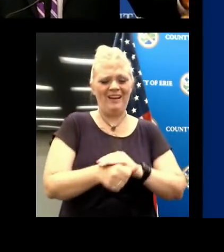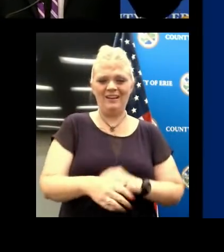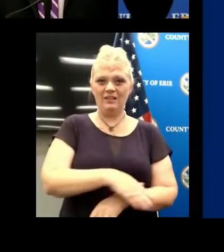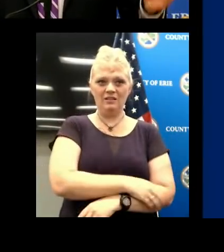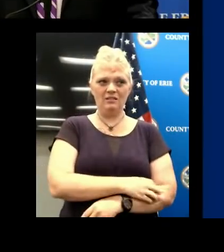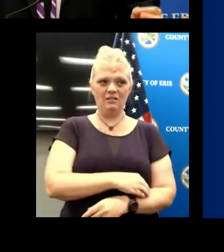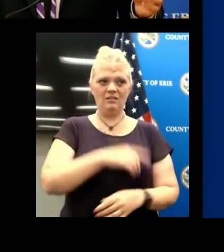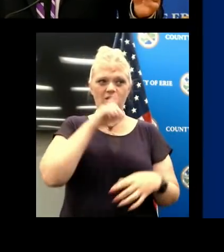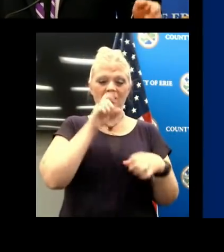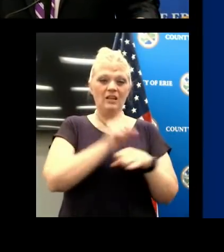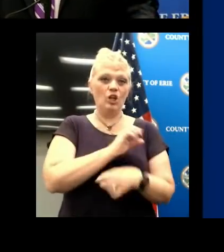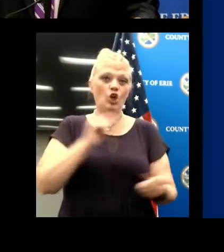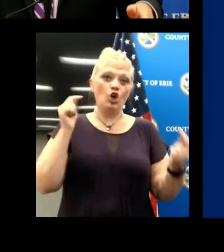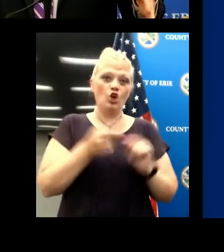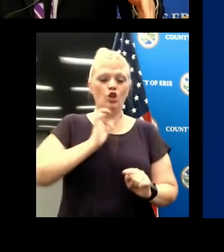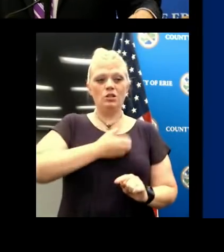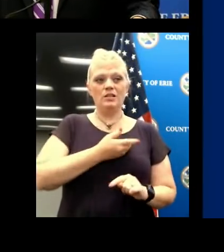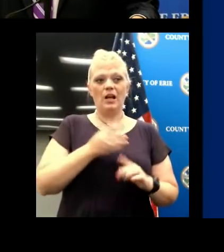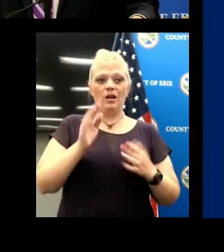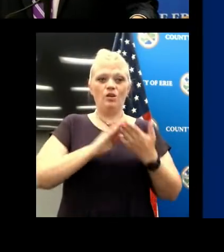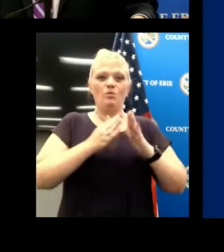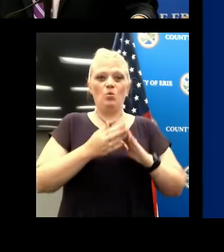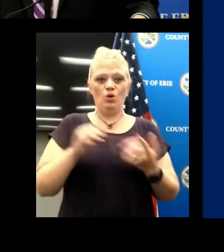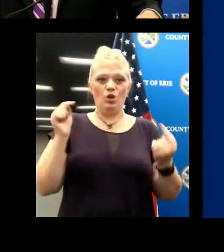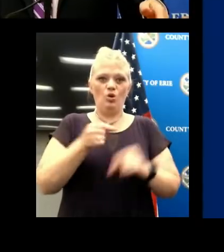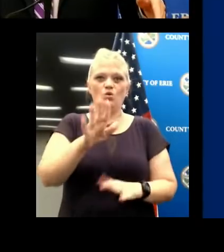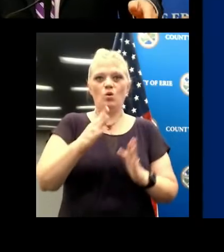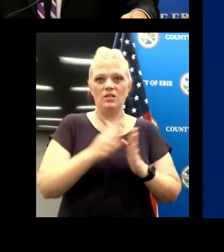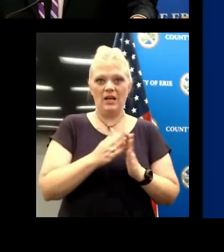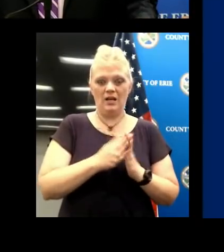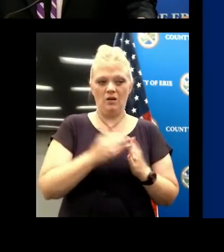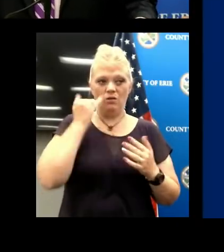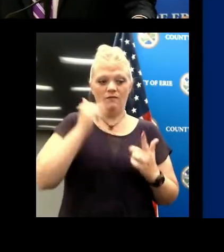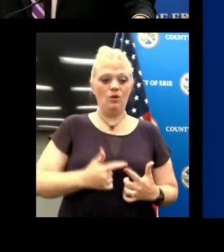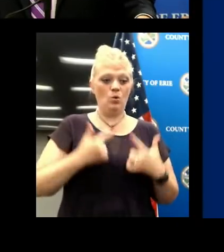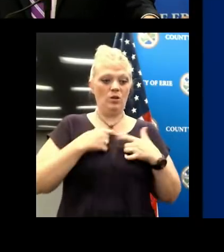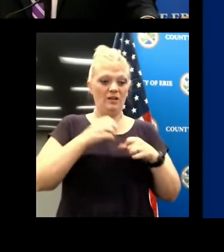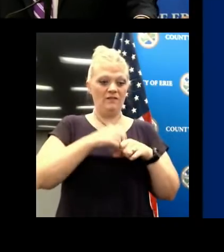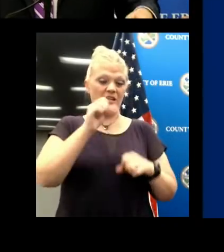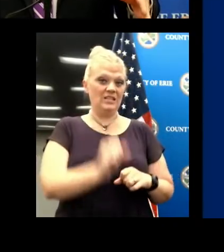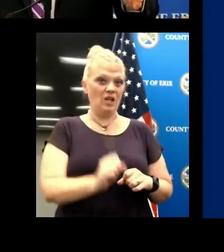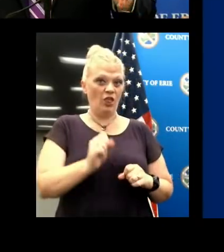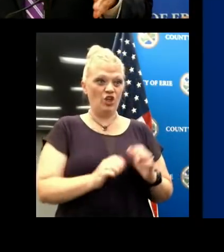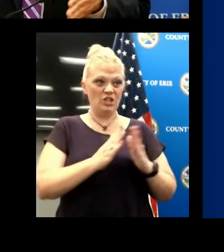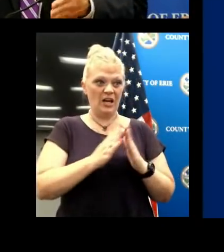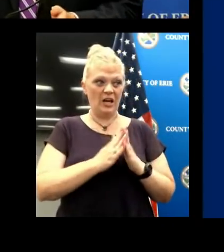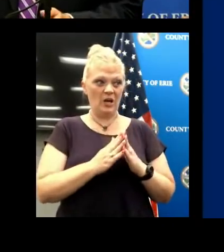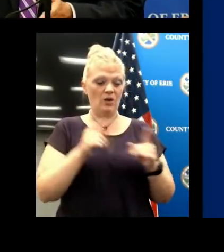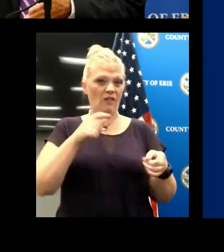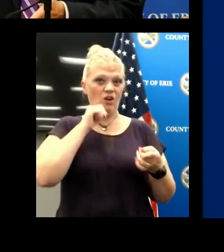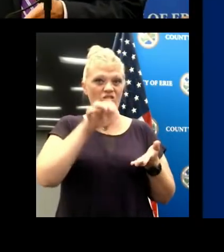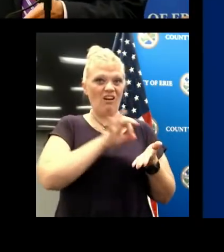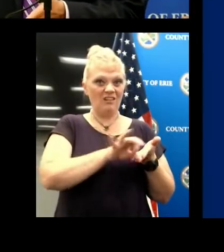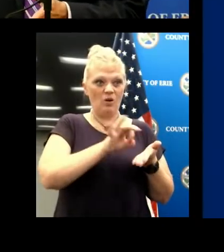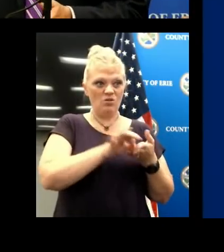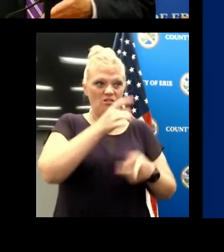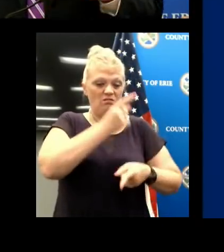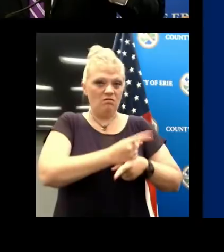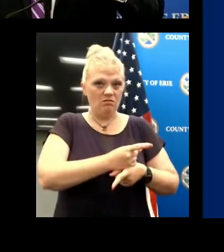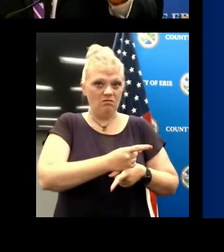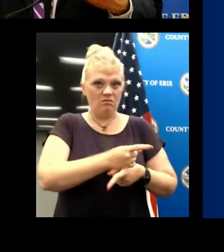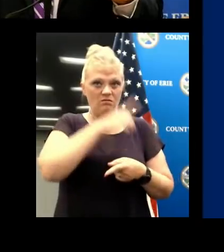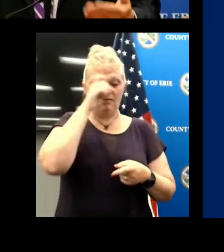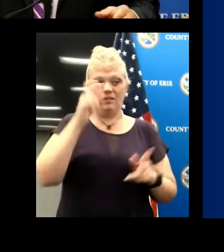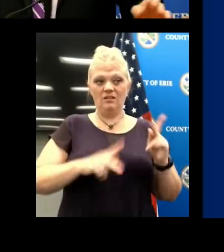It actually hurts our community. It hurts your town. If you live in one of the southern towns and they are not counted accurately